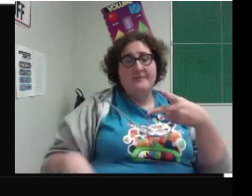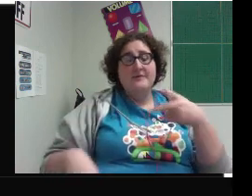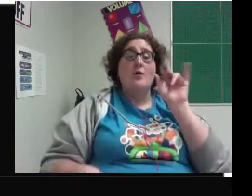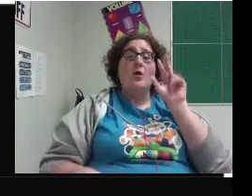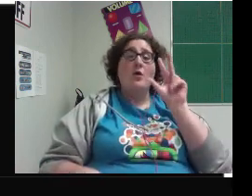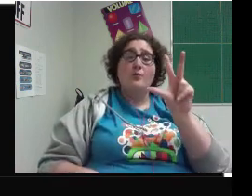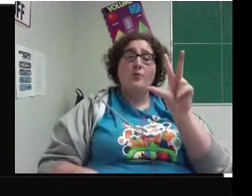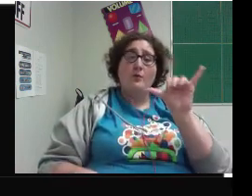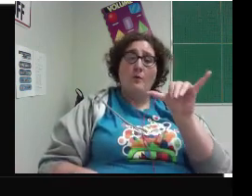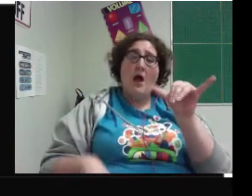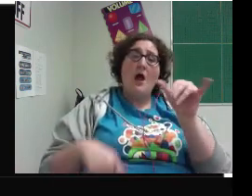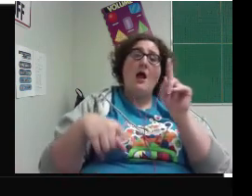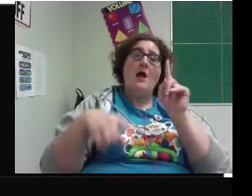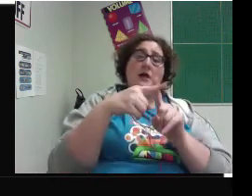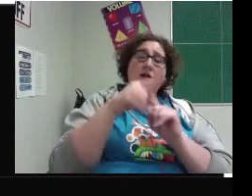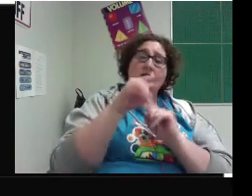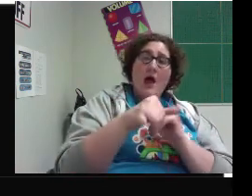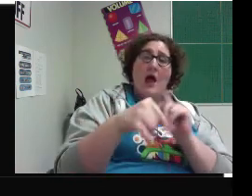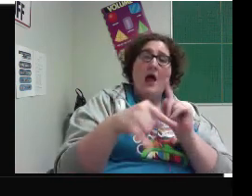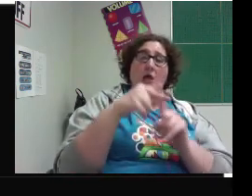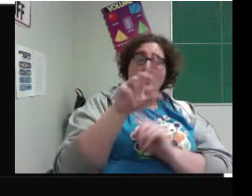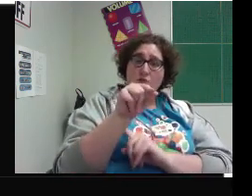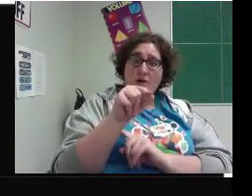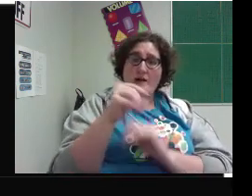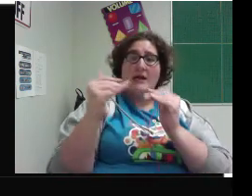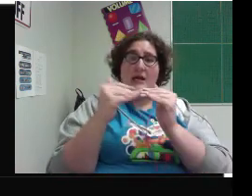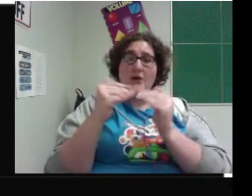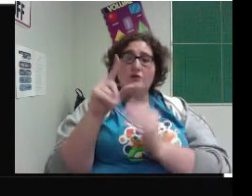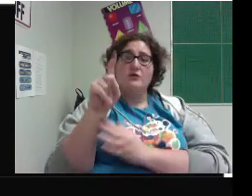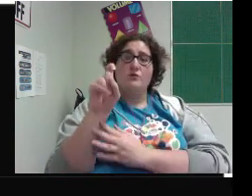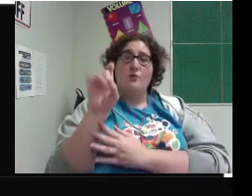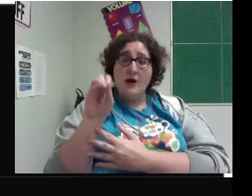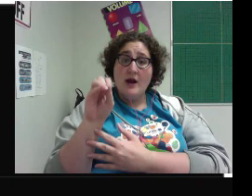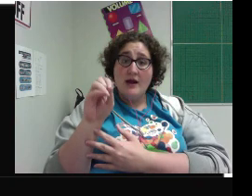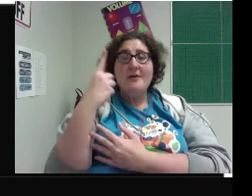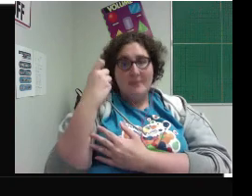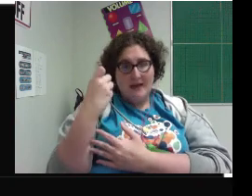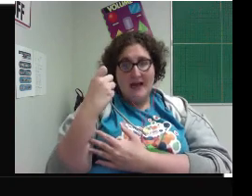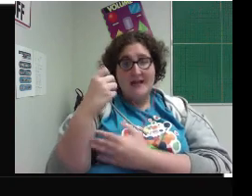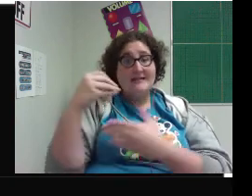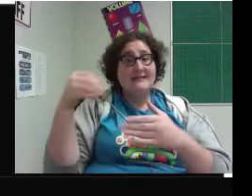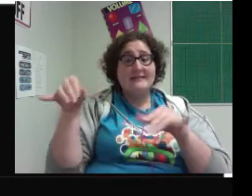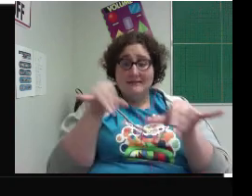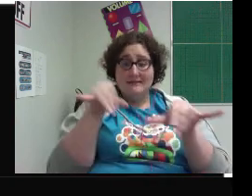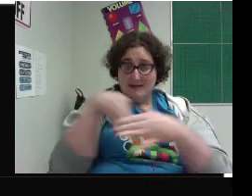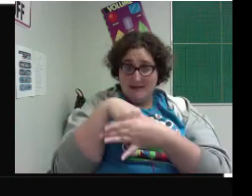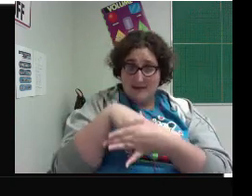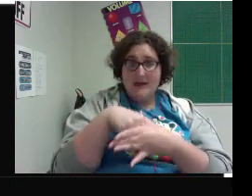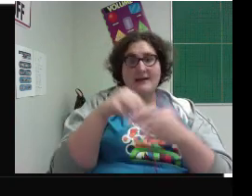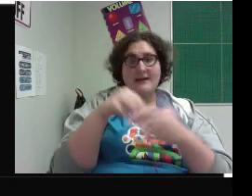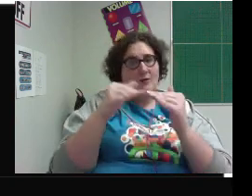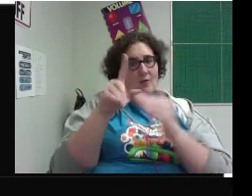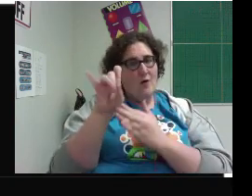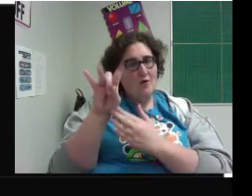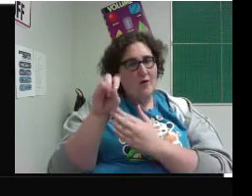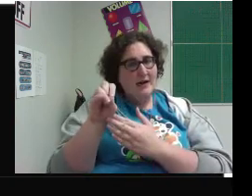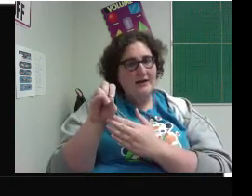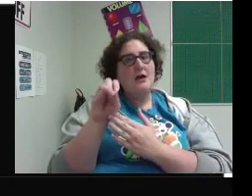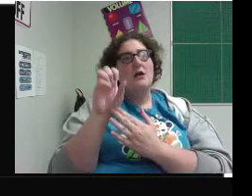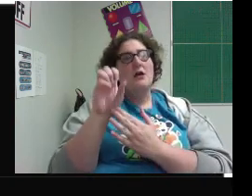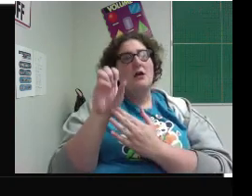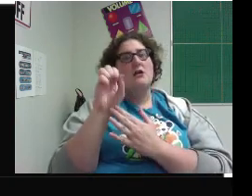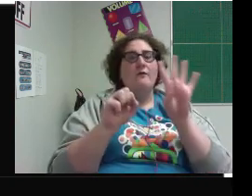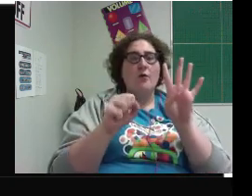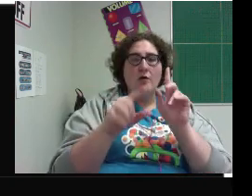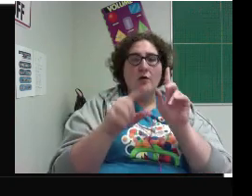3y plus y plus 20 equals 180, because same side interior angles are supplementary. So now I have